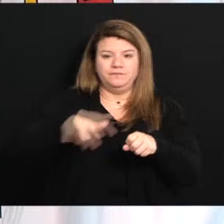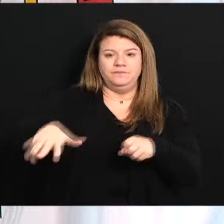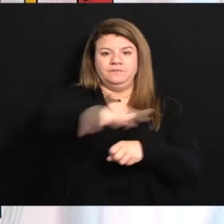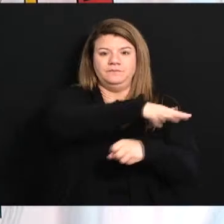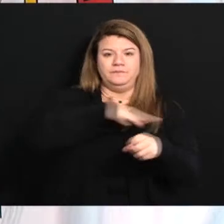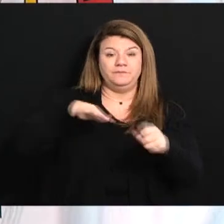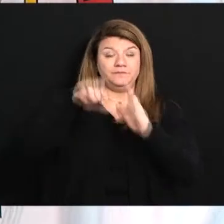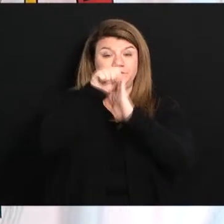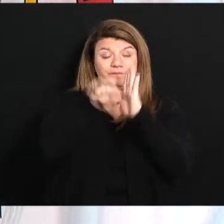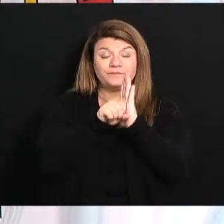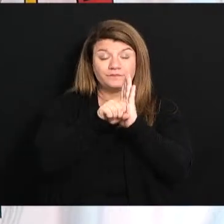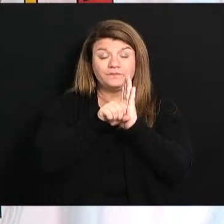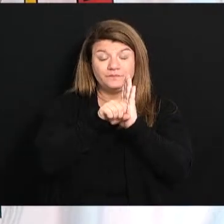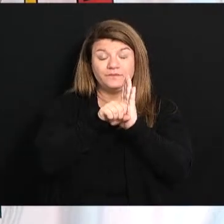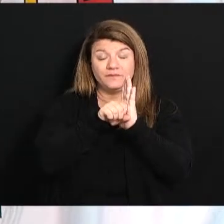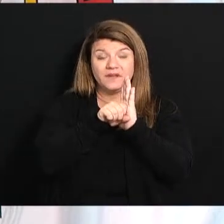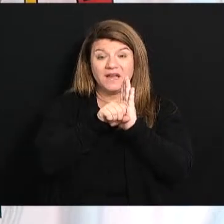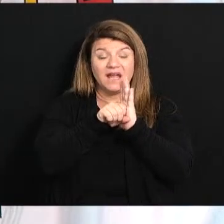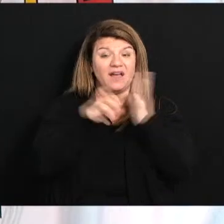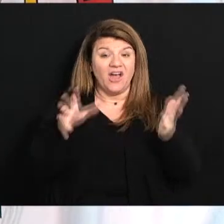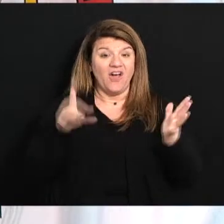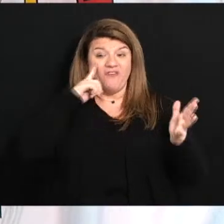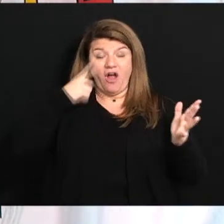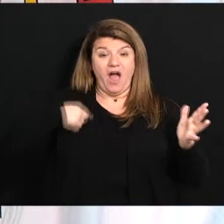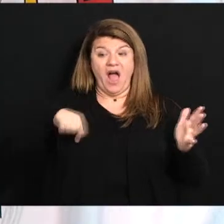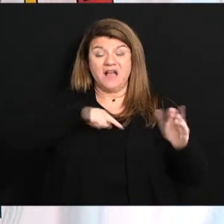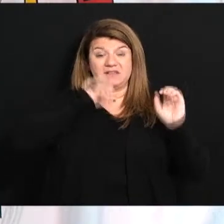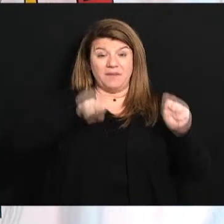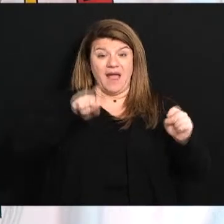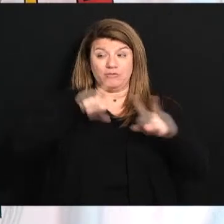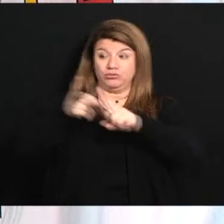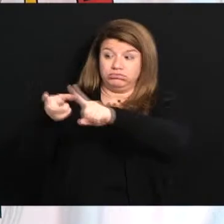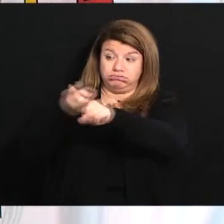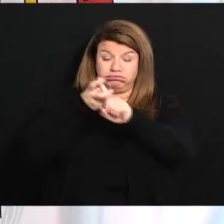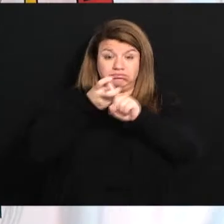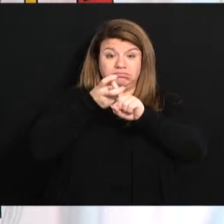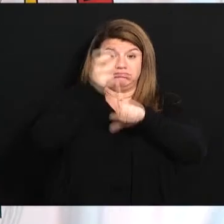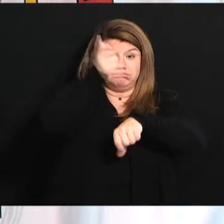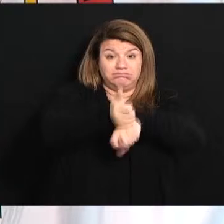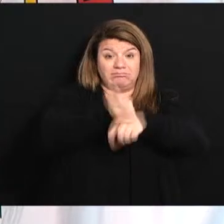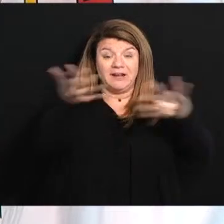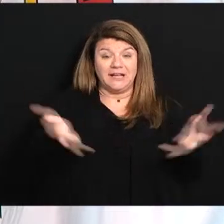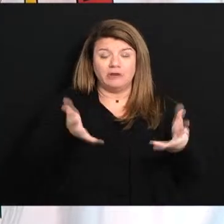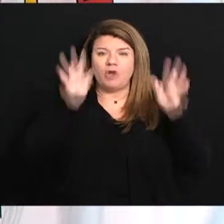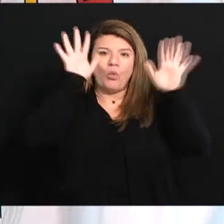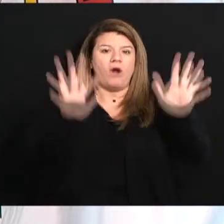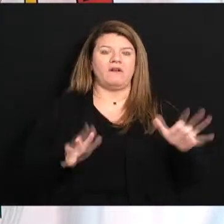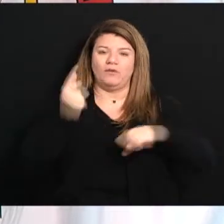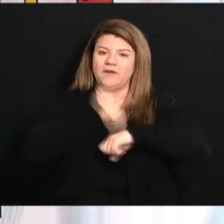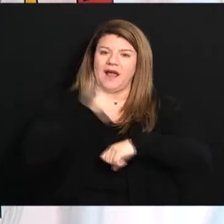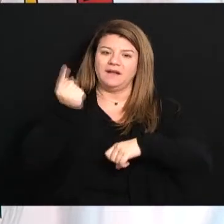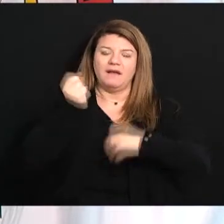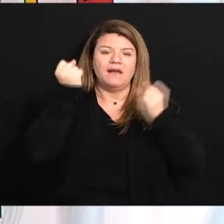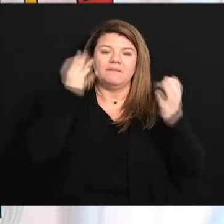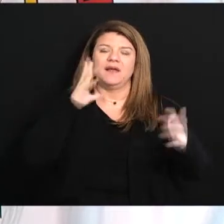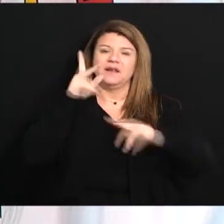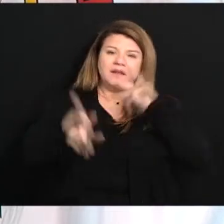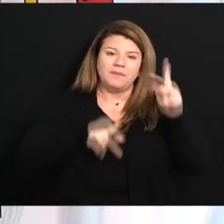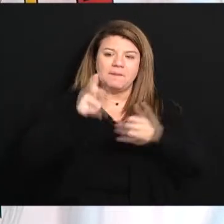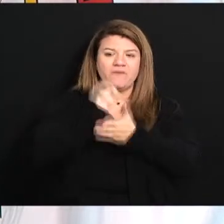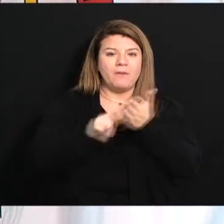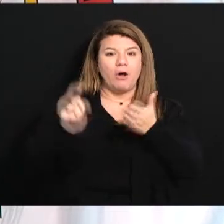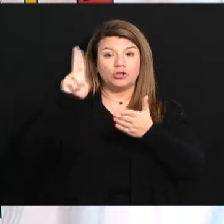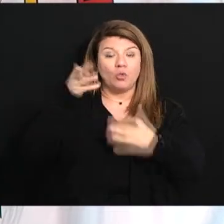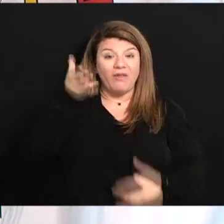states. And for us to be able to land them here, you know, is a good day. A lot of the folks from Marshall were